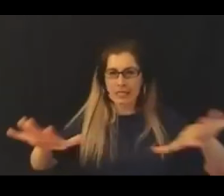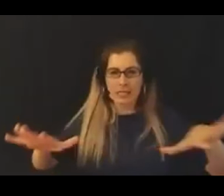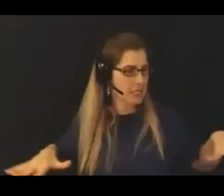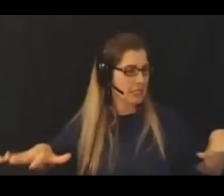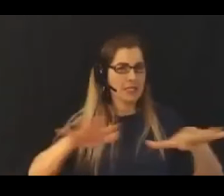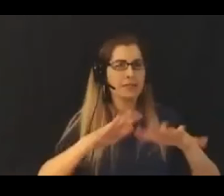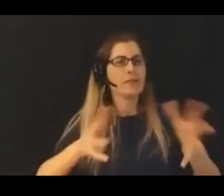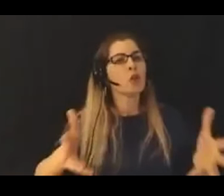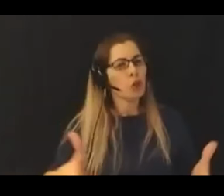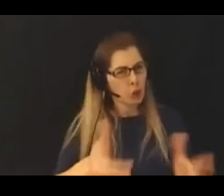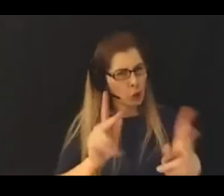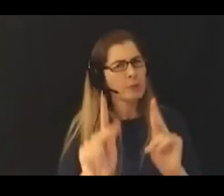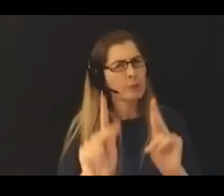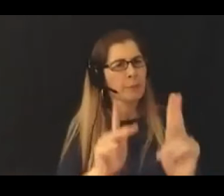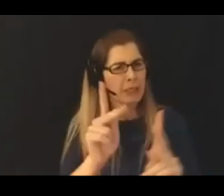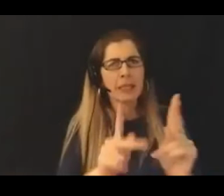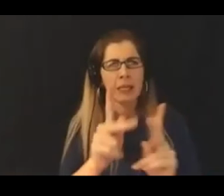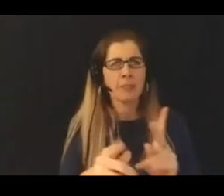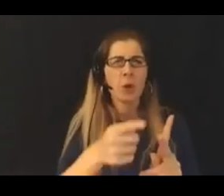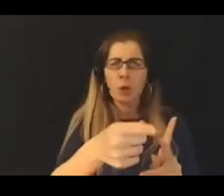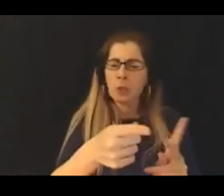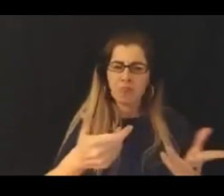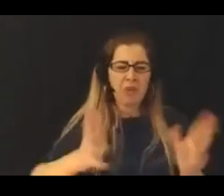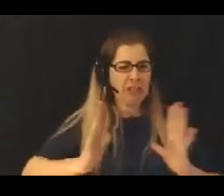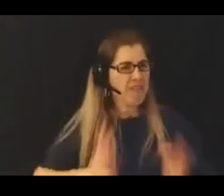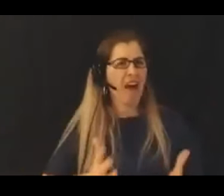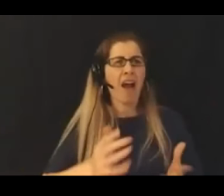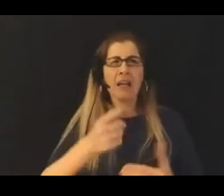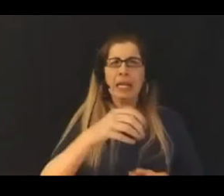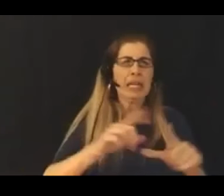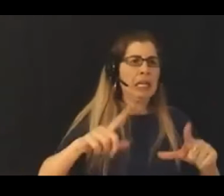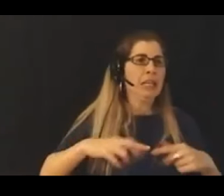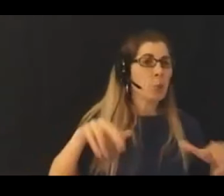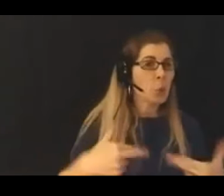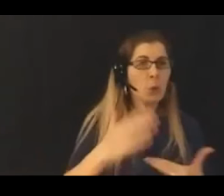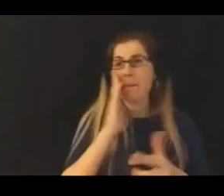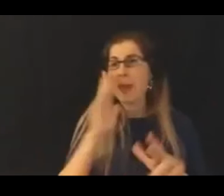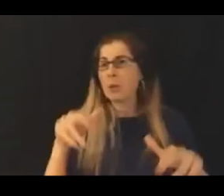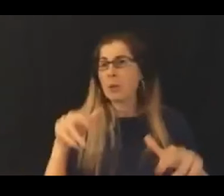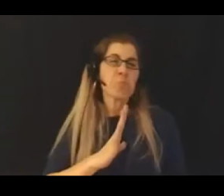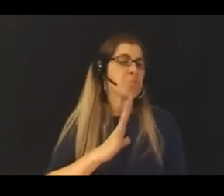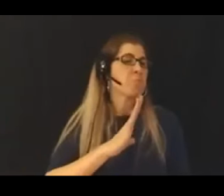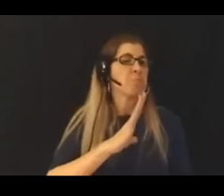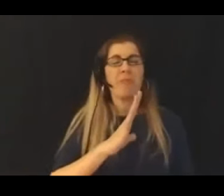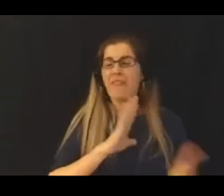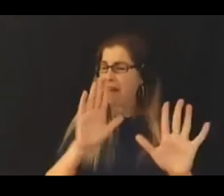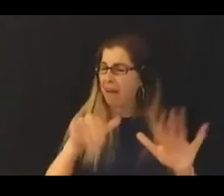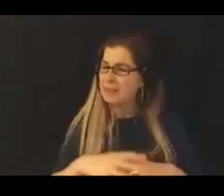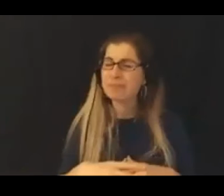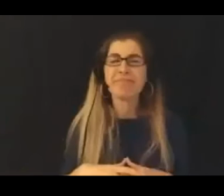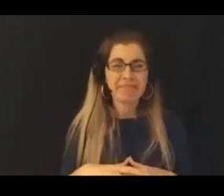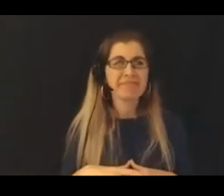encouraging people to be okay with wherever you are using that environment